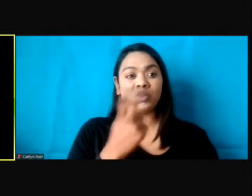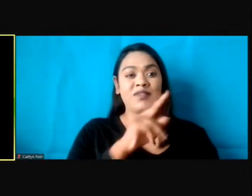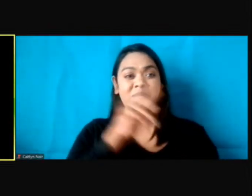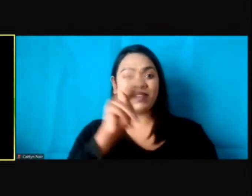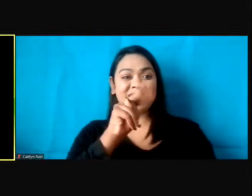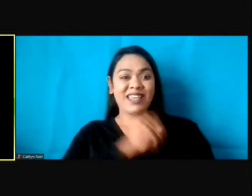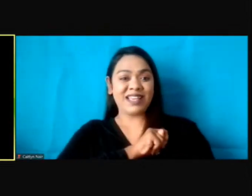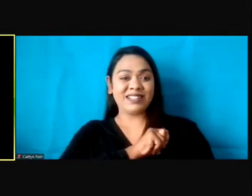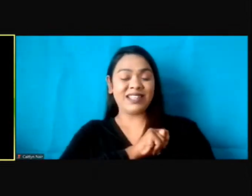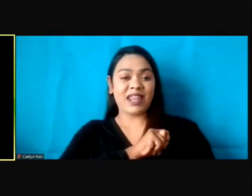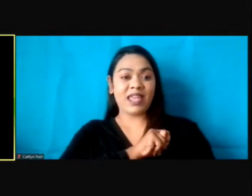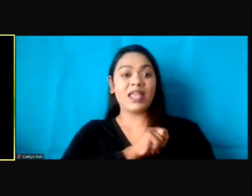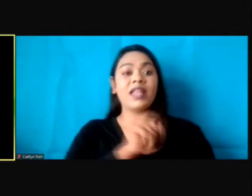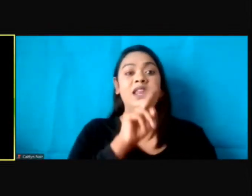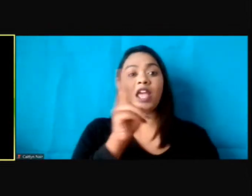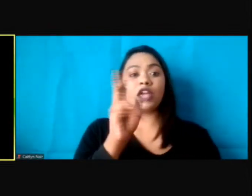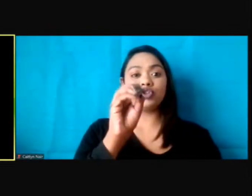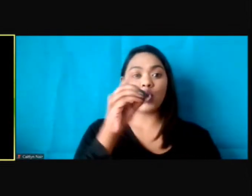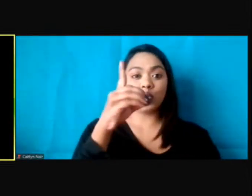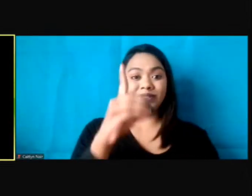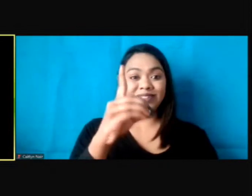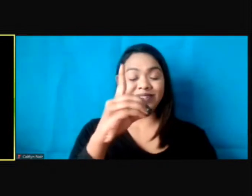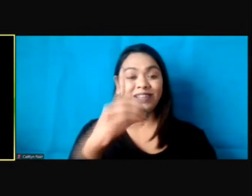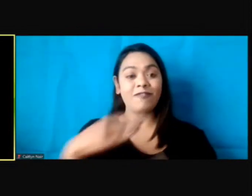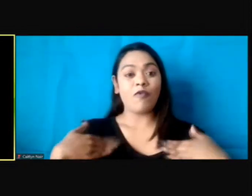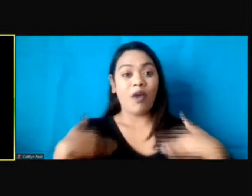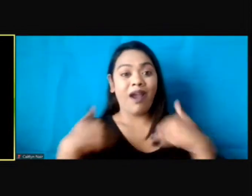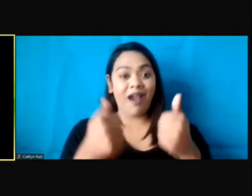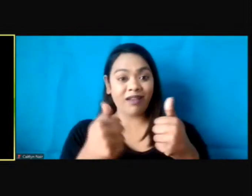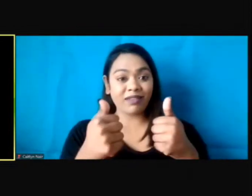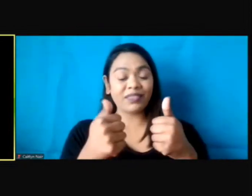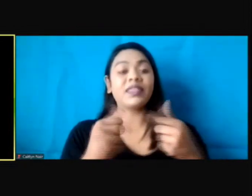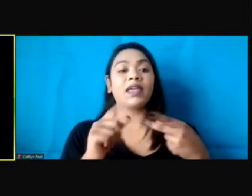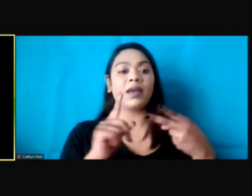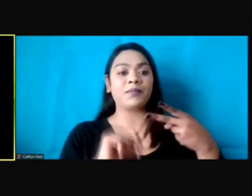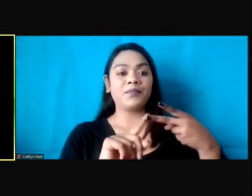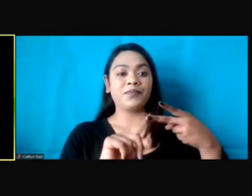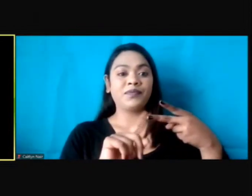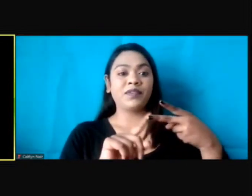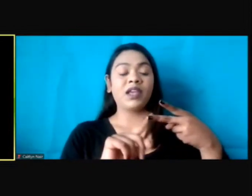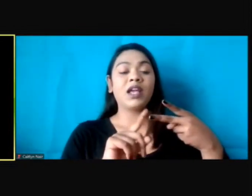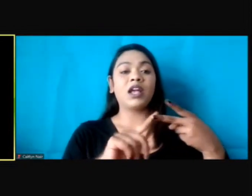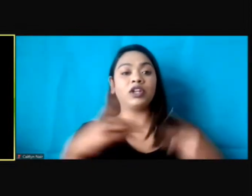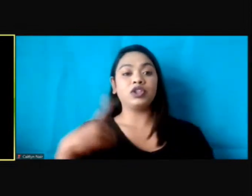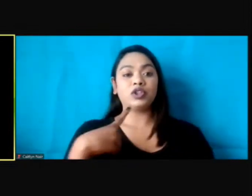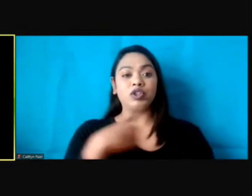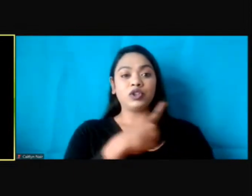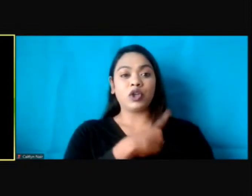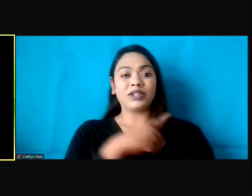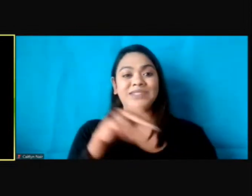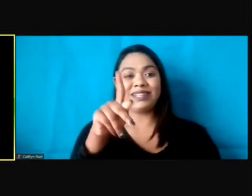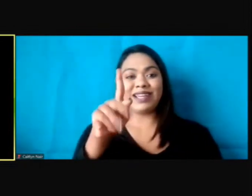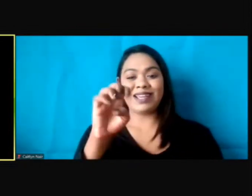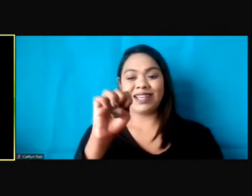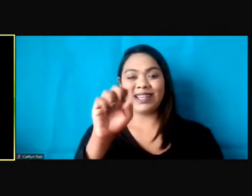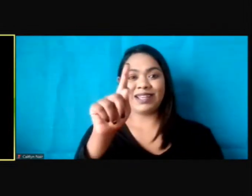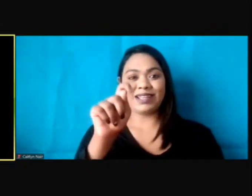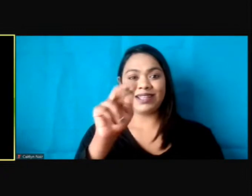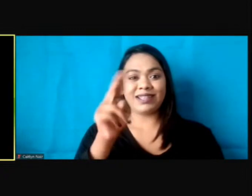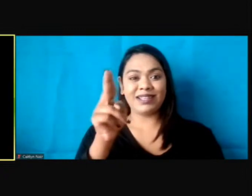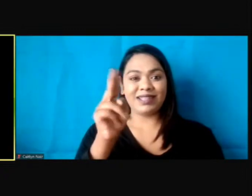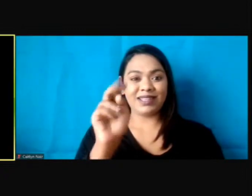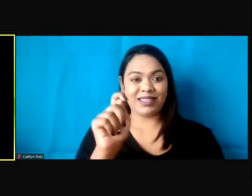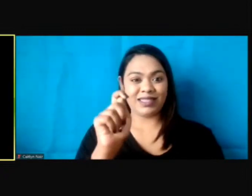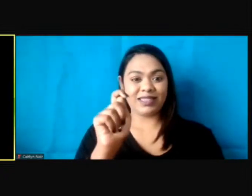Dr. Shabalala, and Dr. Keith Klute from the Western Cape. I'm looking for them and